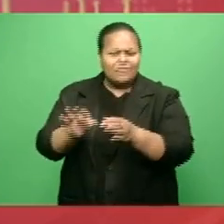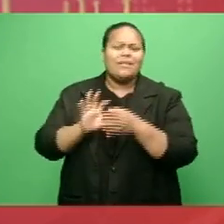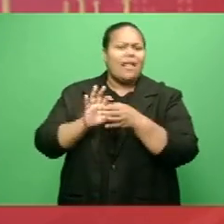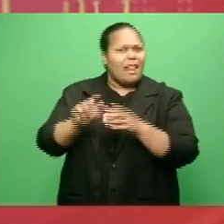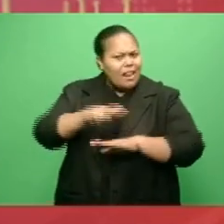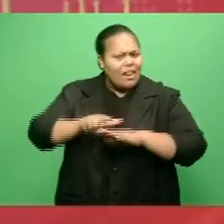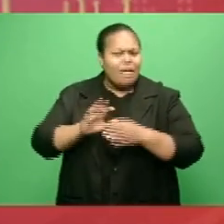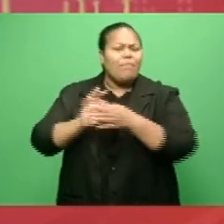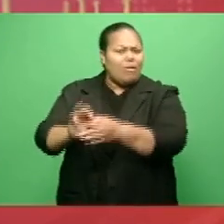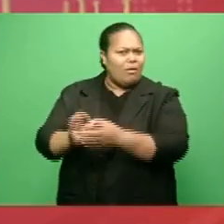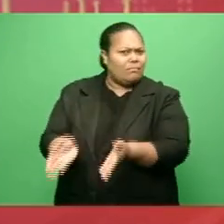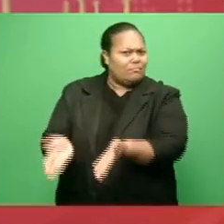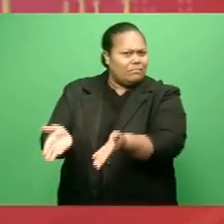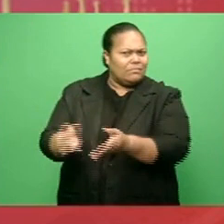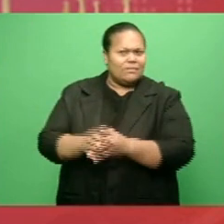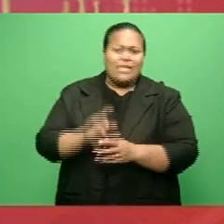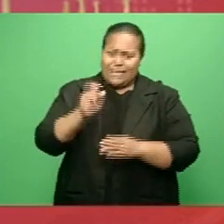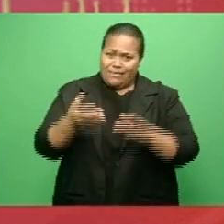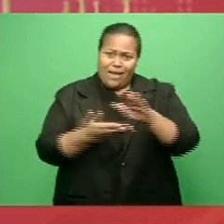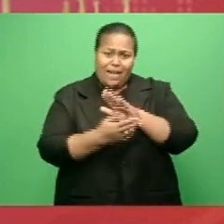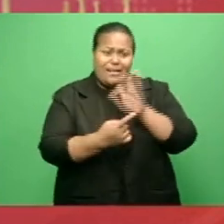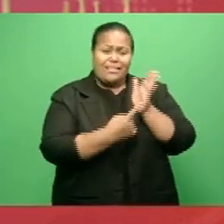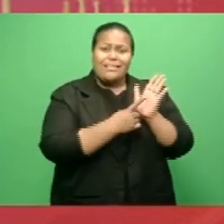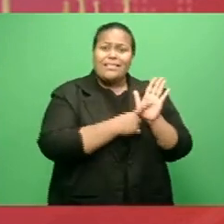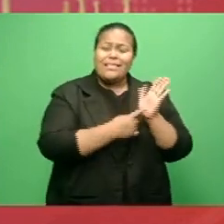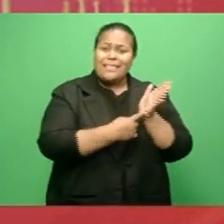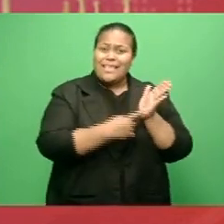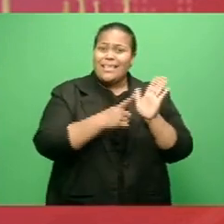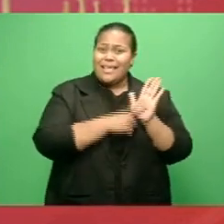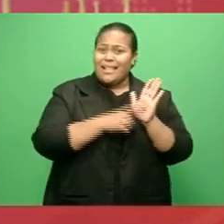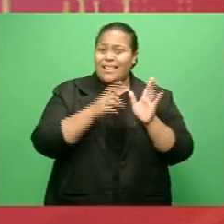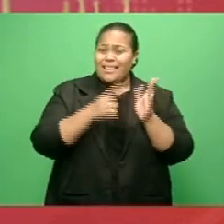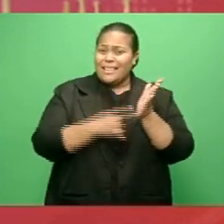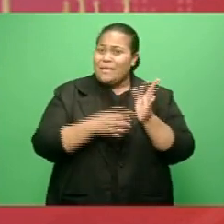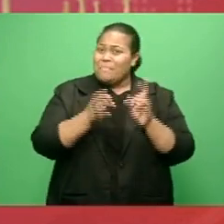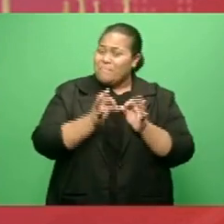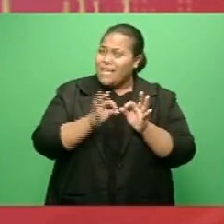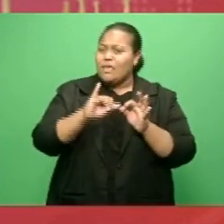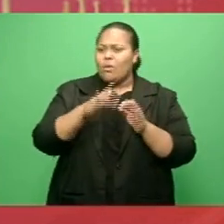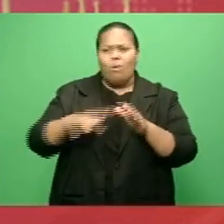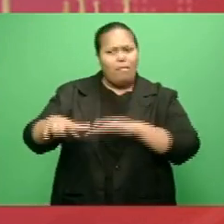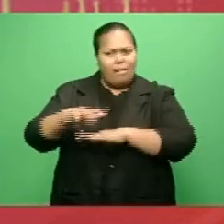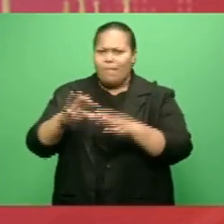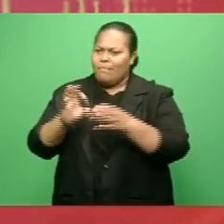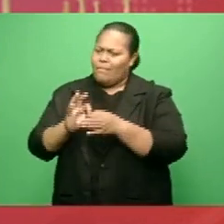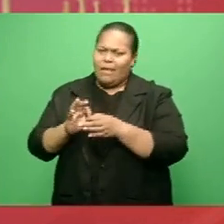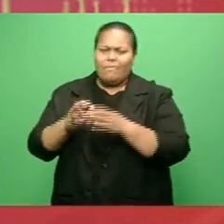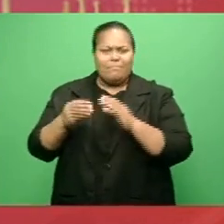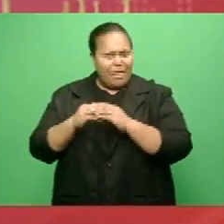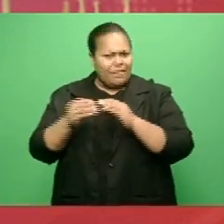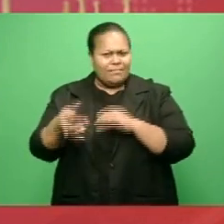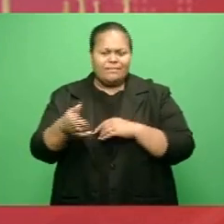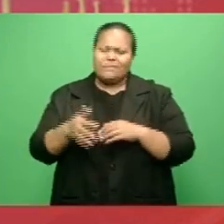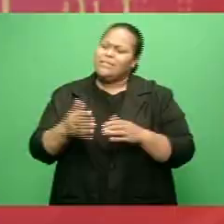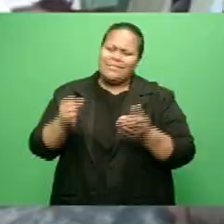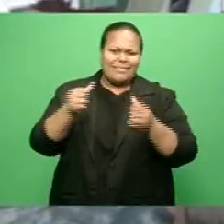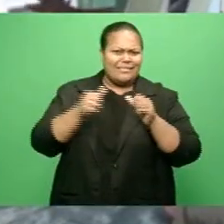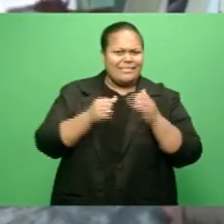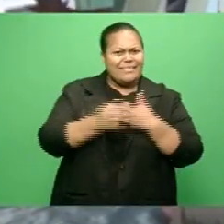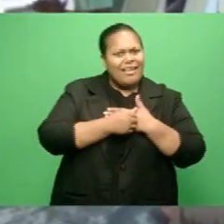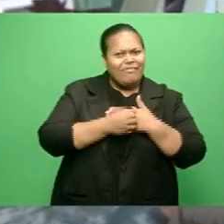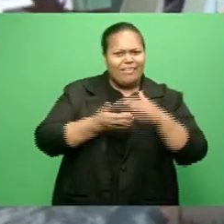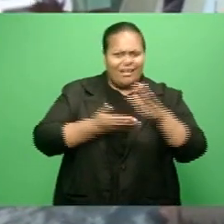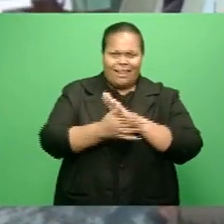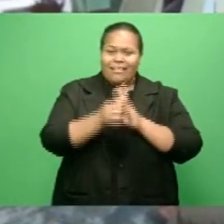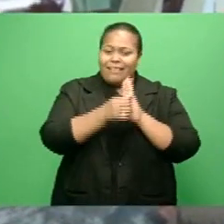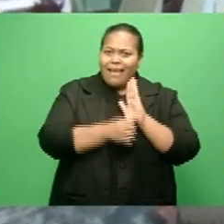But whether the land is with TLTB or land bank, I can assure it is safe under the Land Use Act and will never be taken away. The Prime